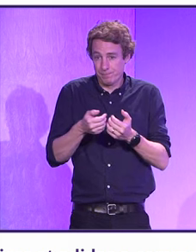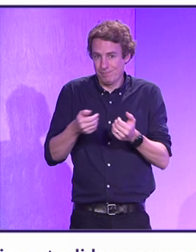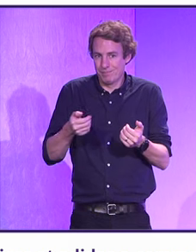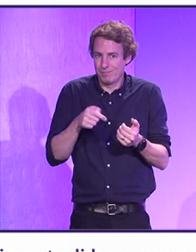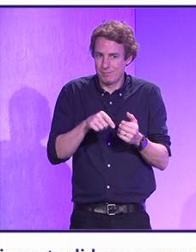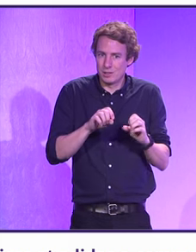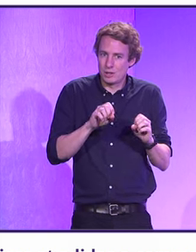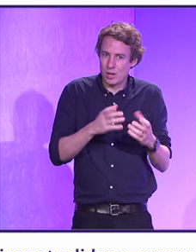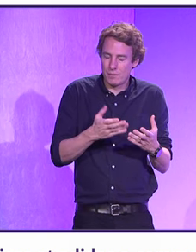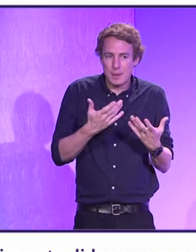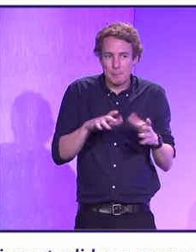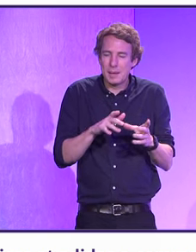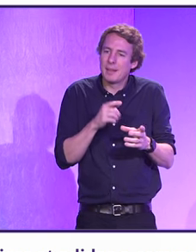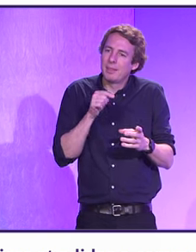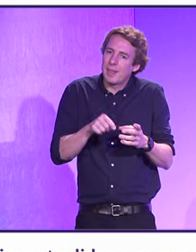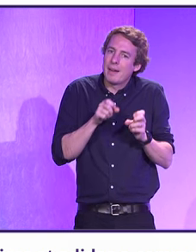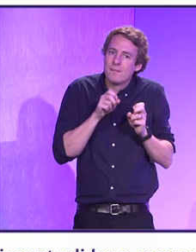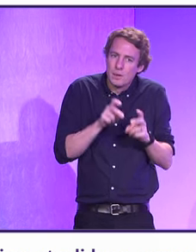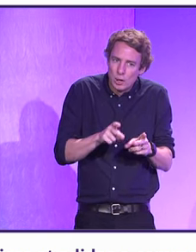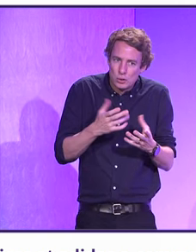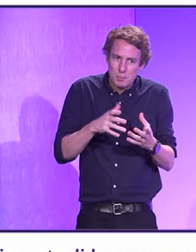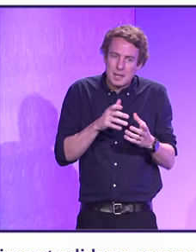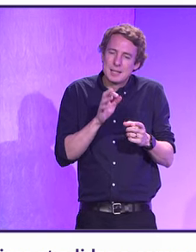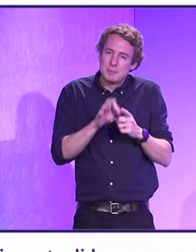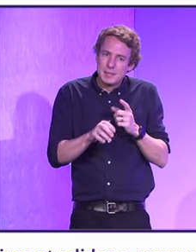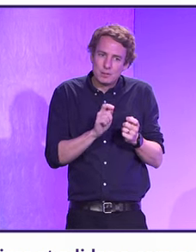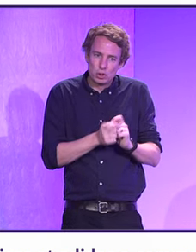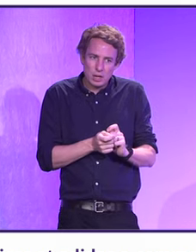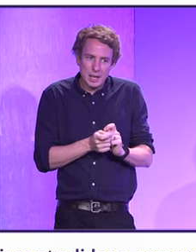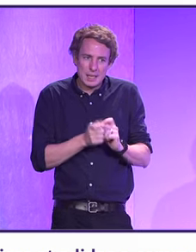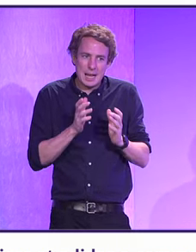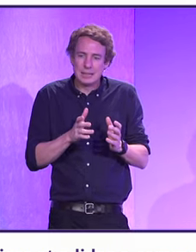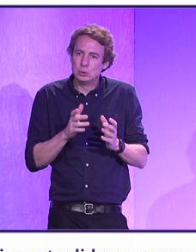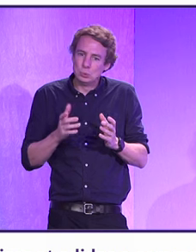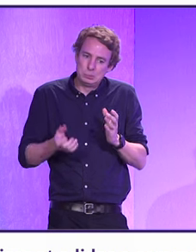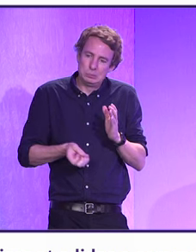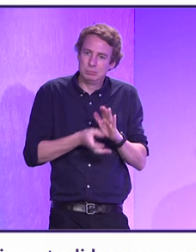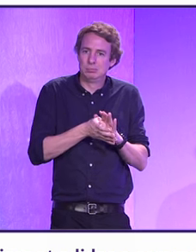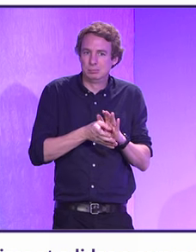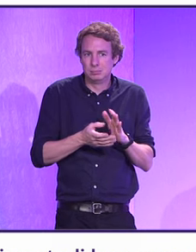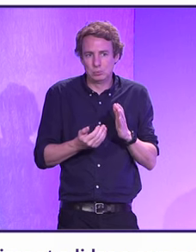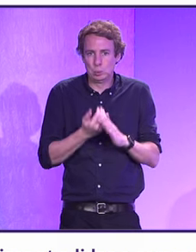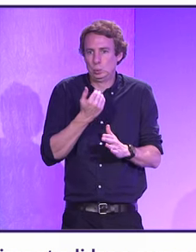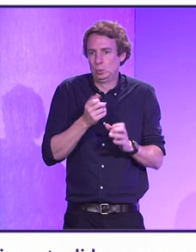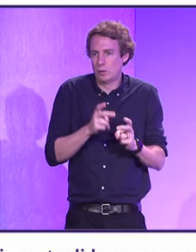orchestration service had a change in the SDK version. And of course, we had to accommodate the new SDK